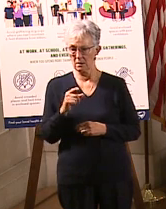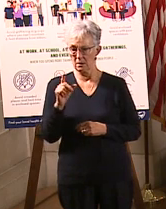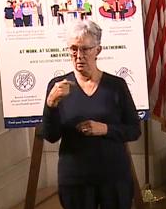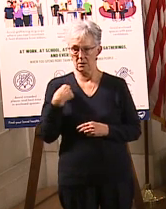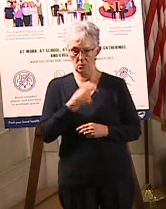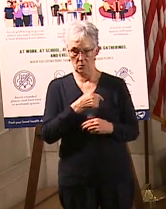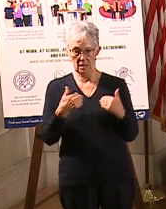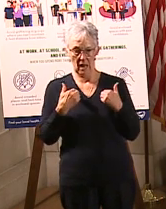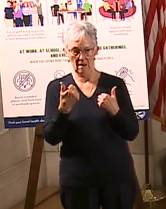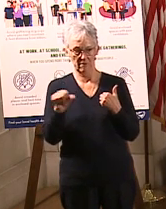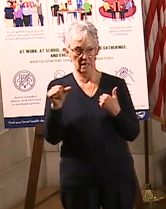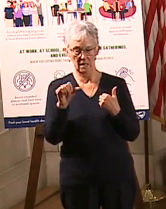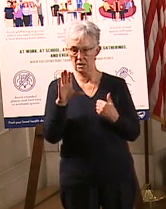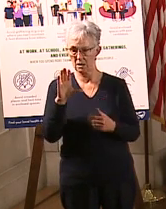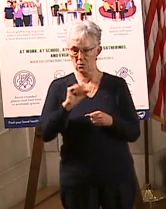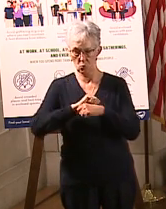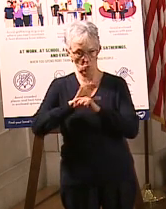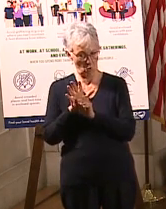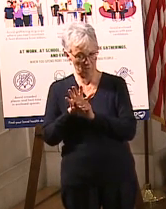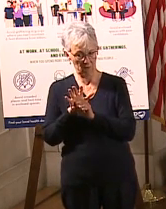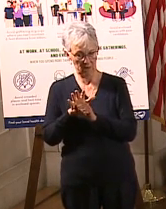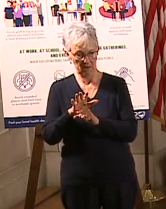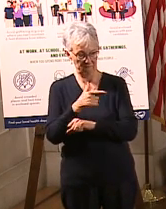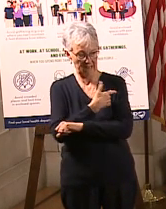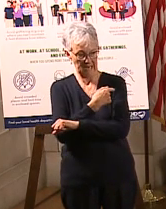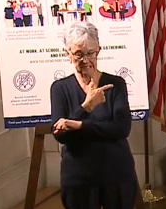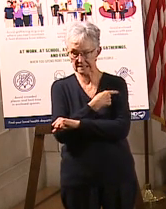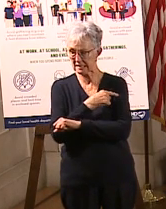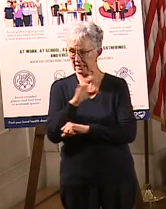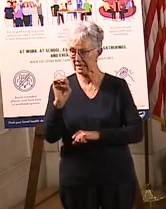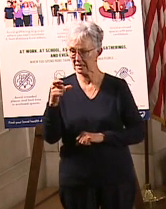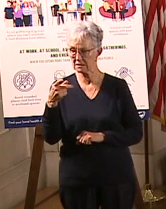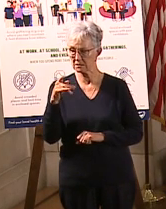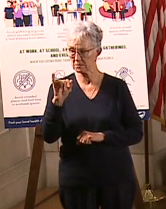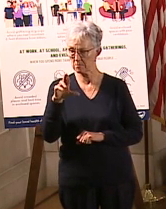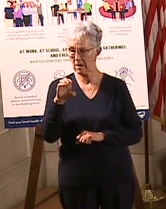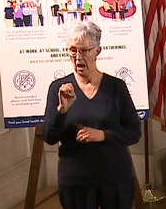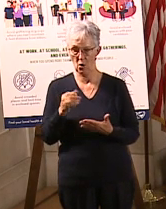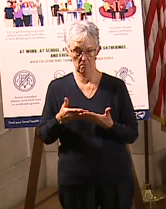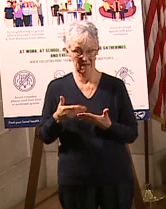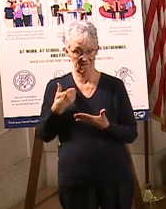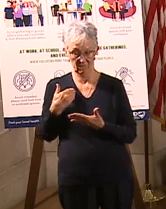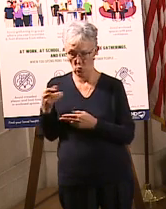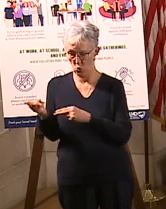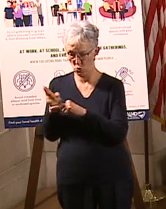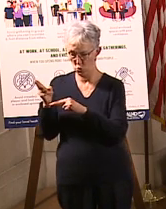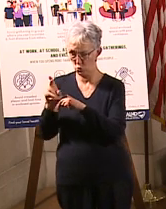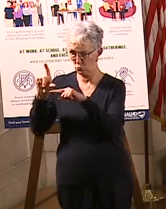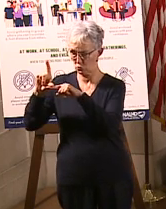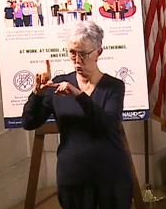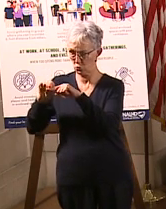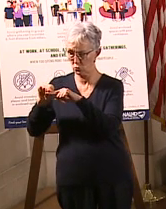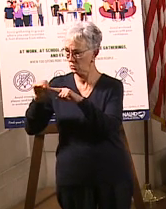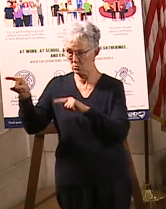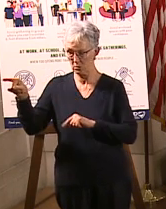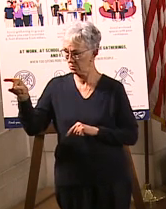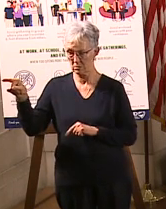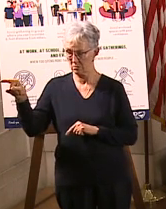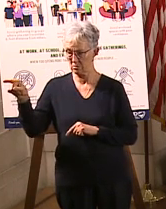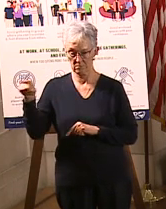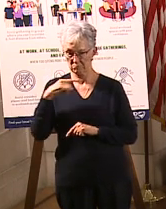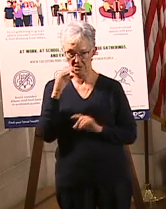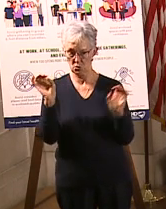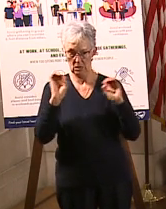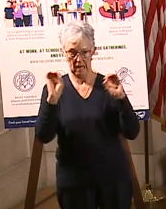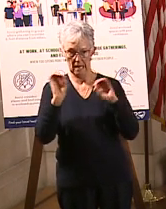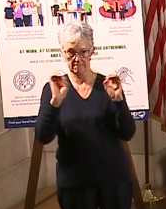have we had any coronavirus vaccine expire before getting used? And if so, how many? And then Angie's saying,